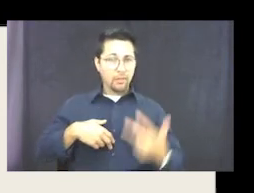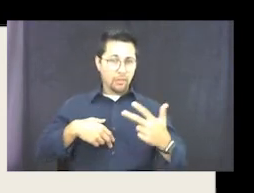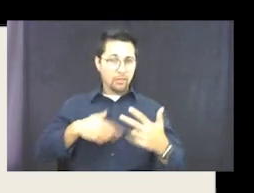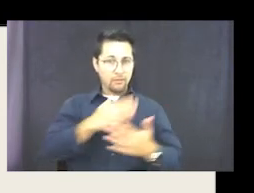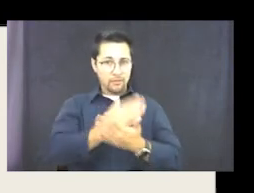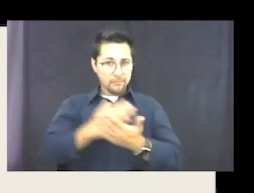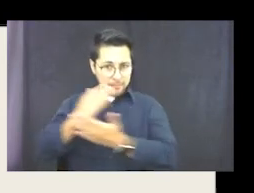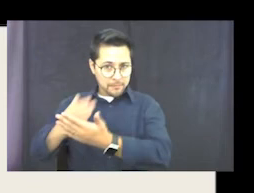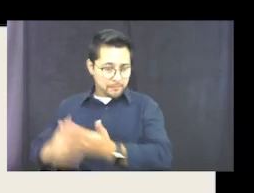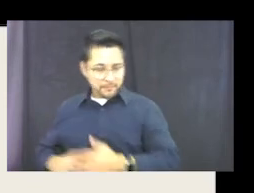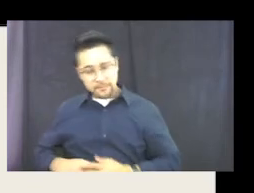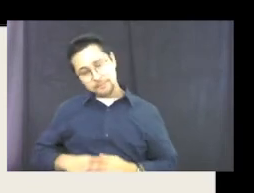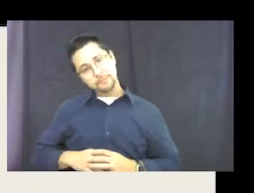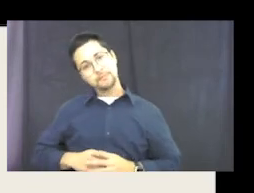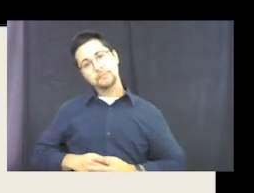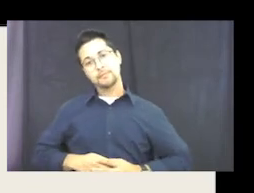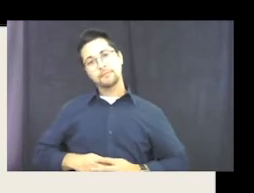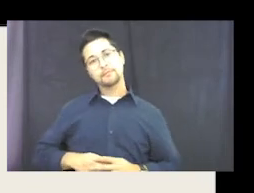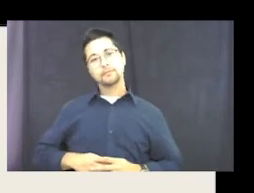discussed.